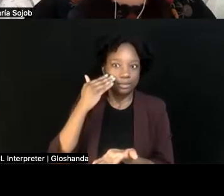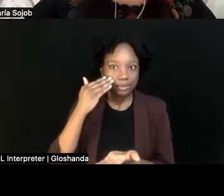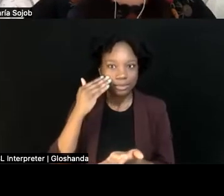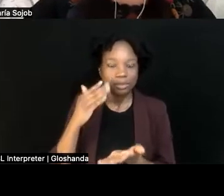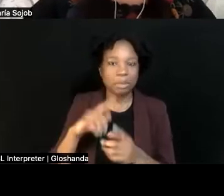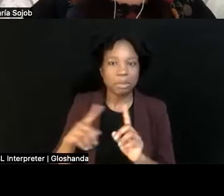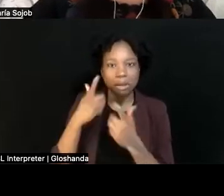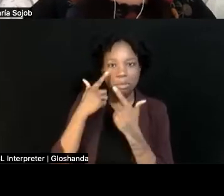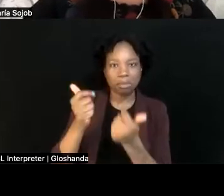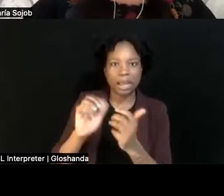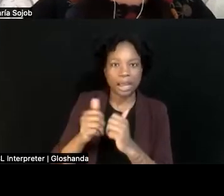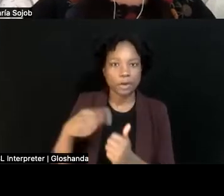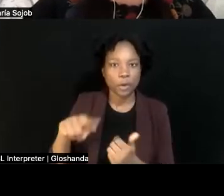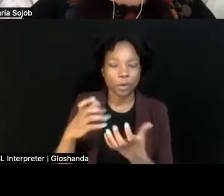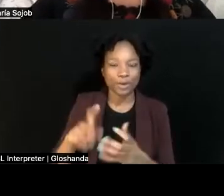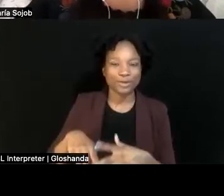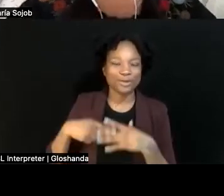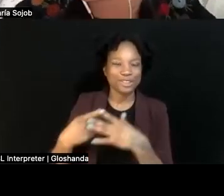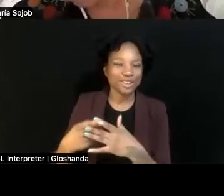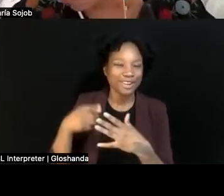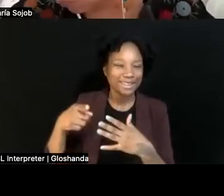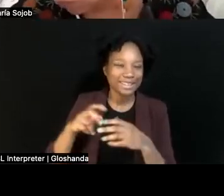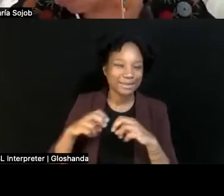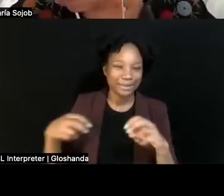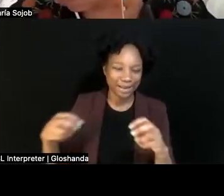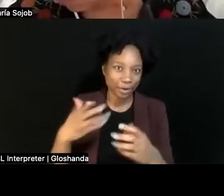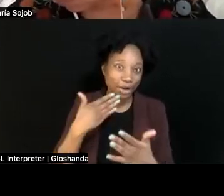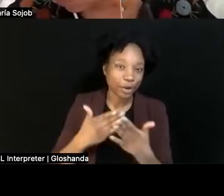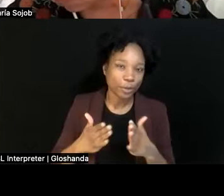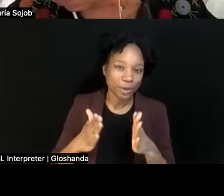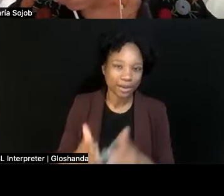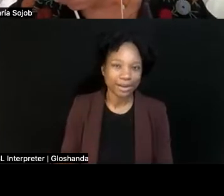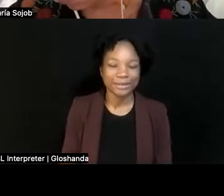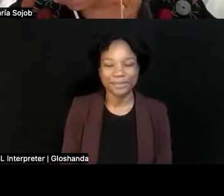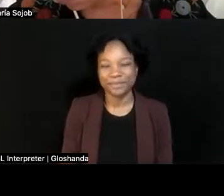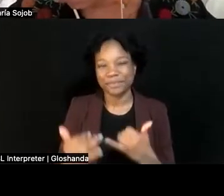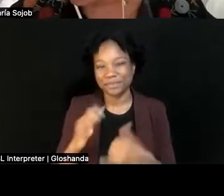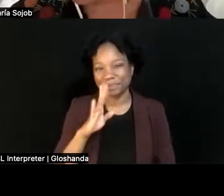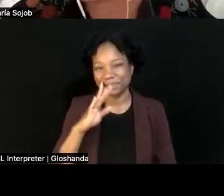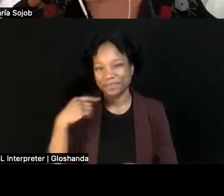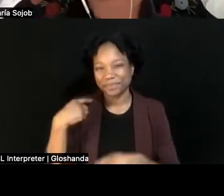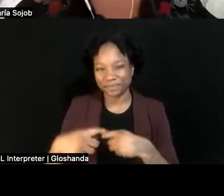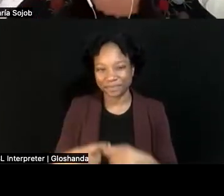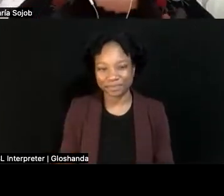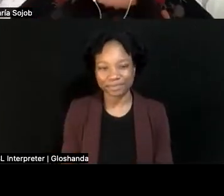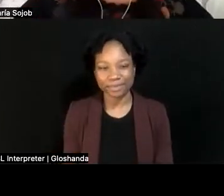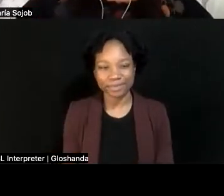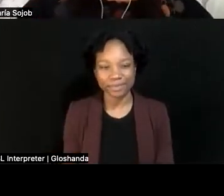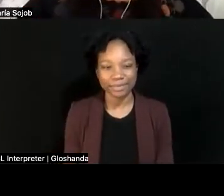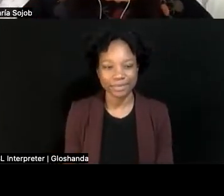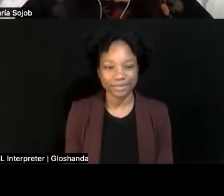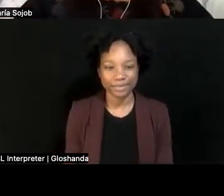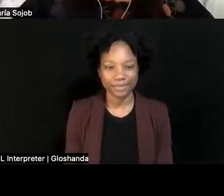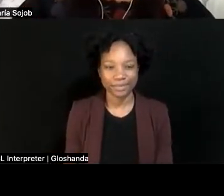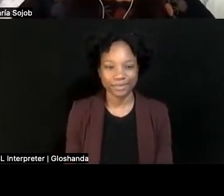Quiero que se presenten ustedes mismas. Voy a decir unas palabras antes de comenzar con las